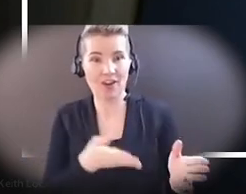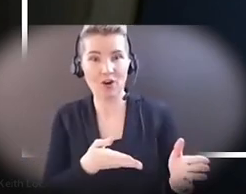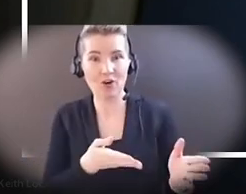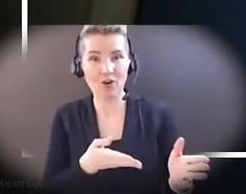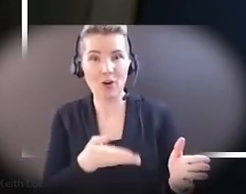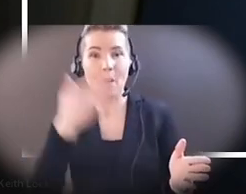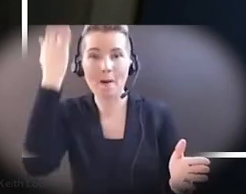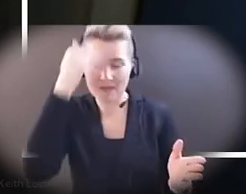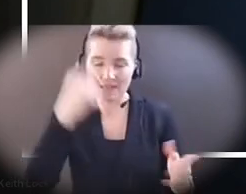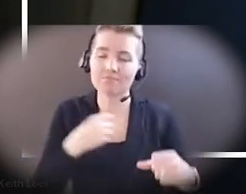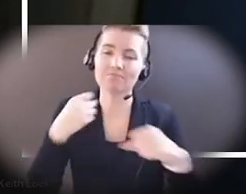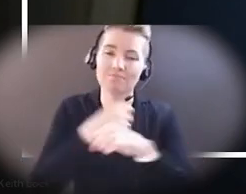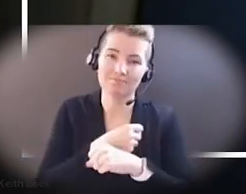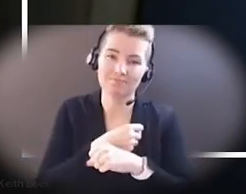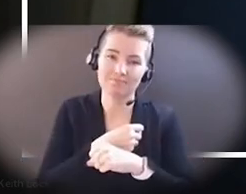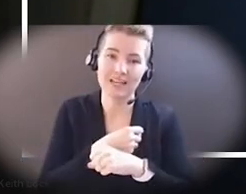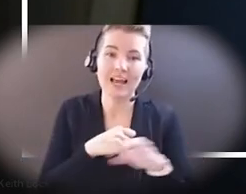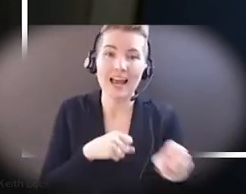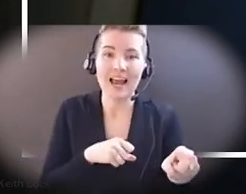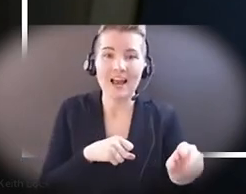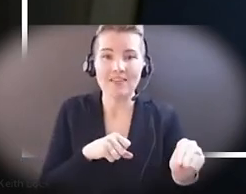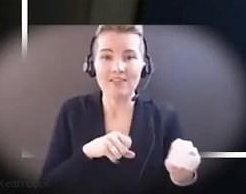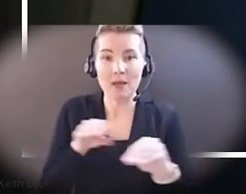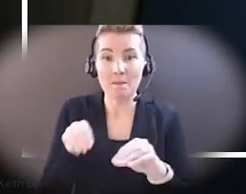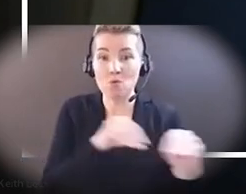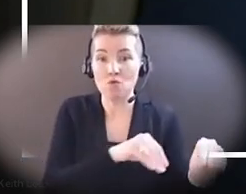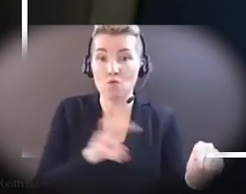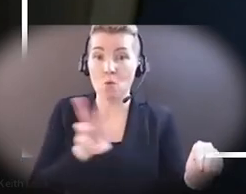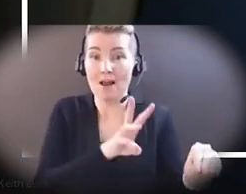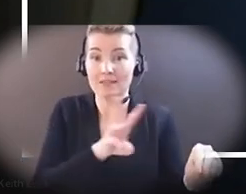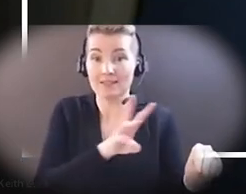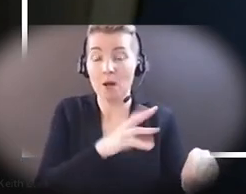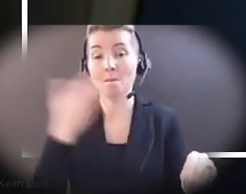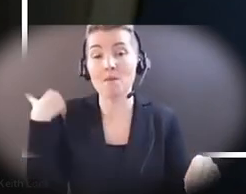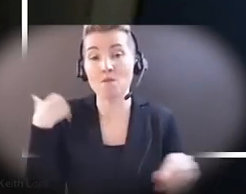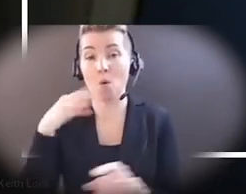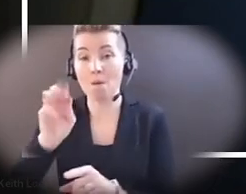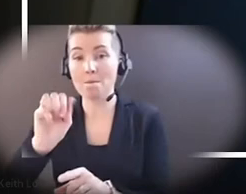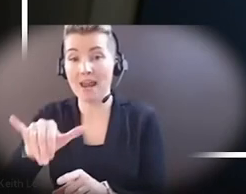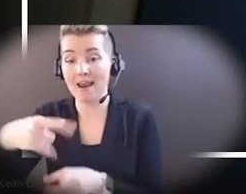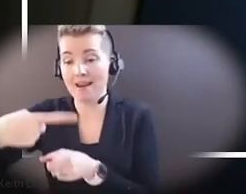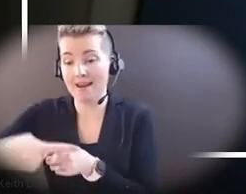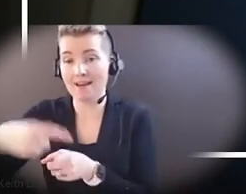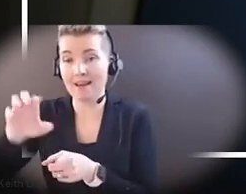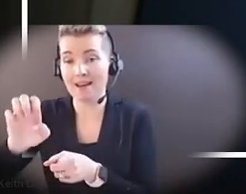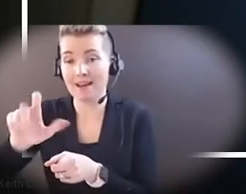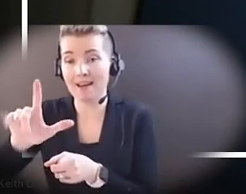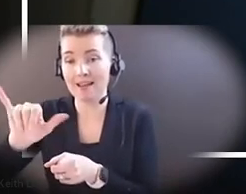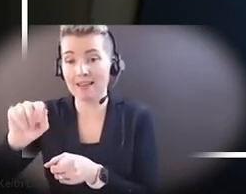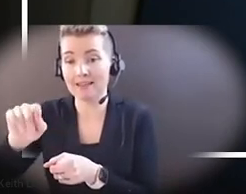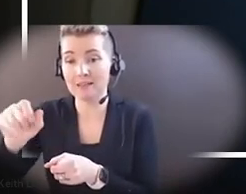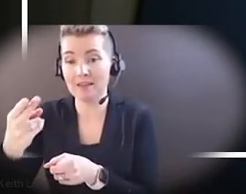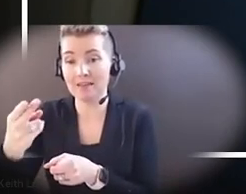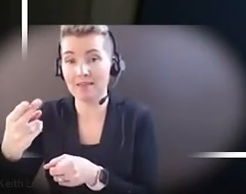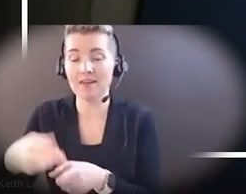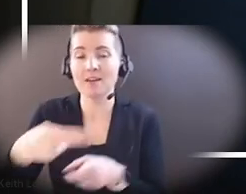west from near Bay and Elizabeth to Spadina and